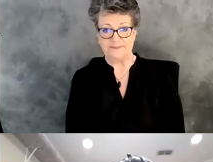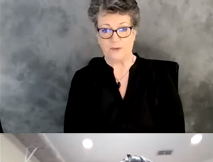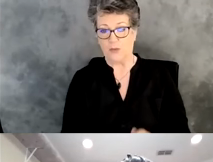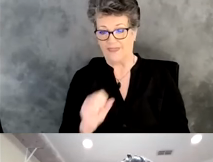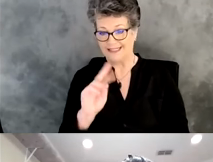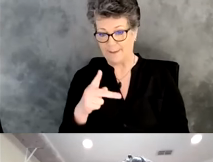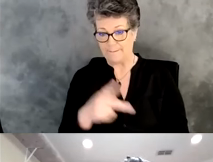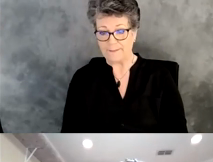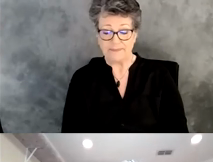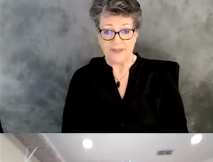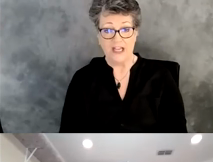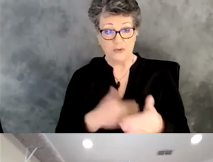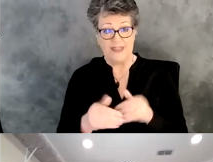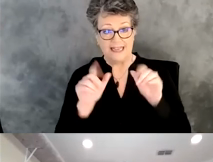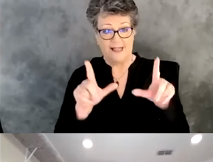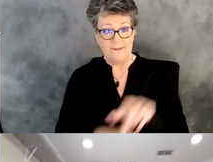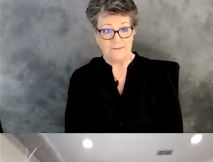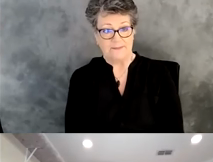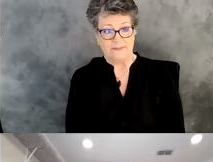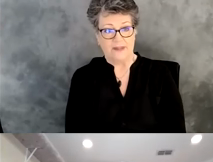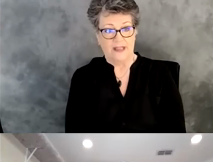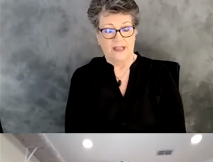Okay, so we can move on to the next slide.